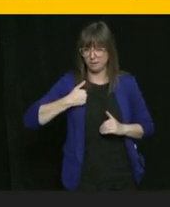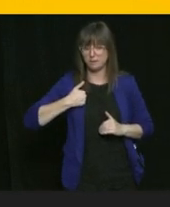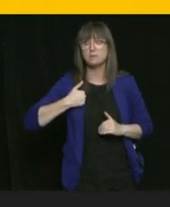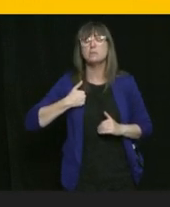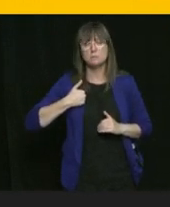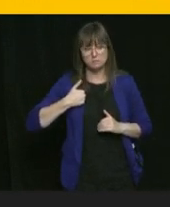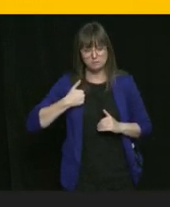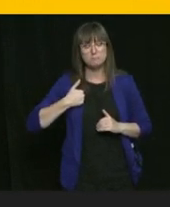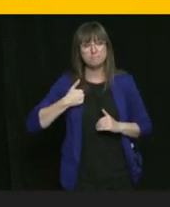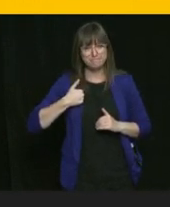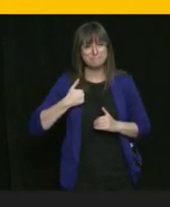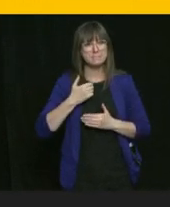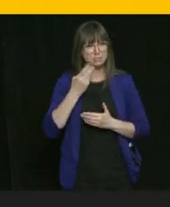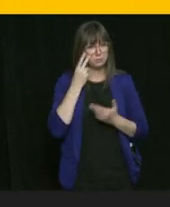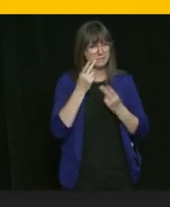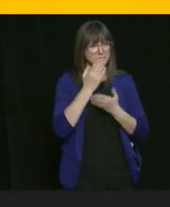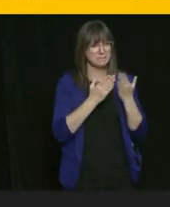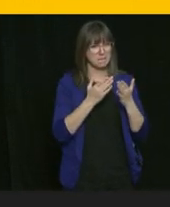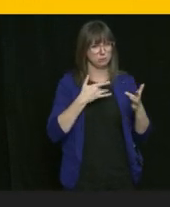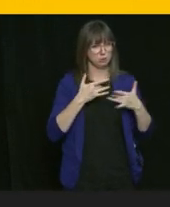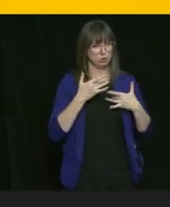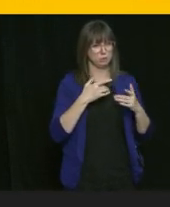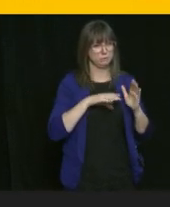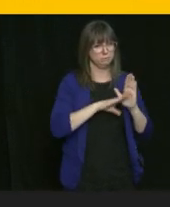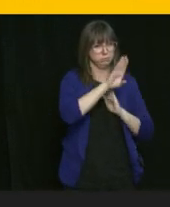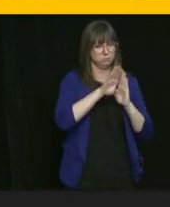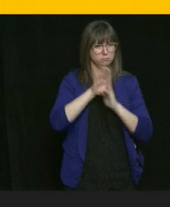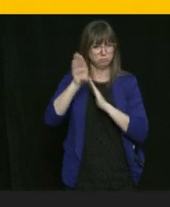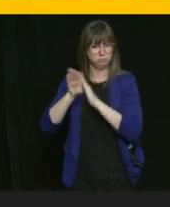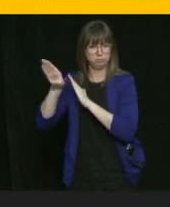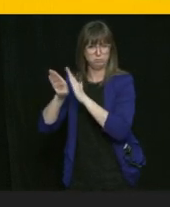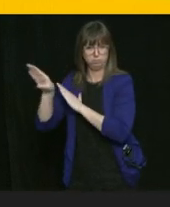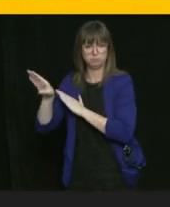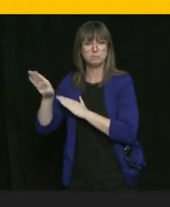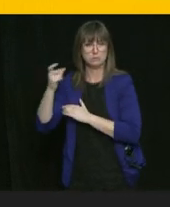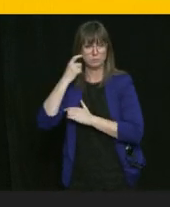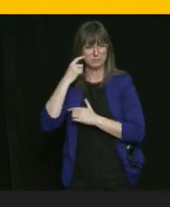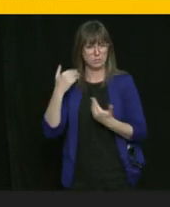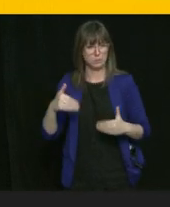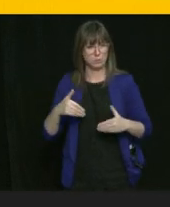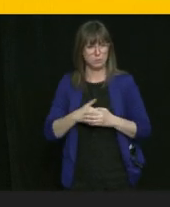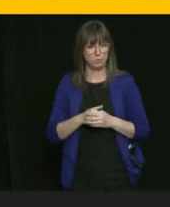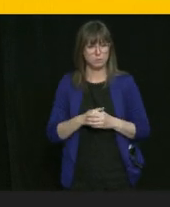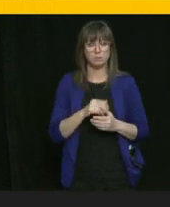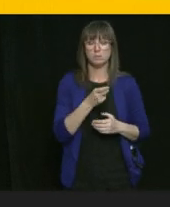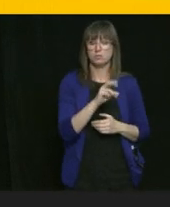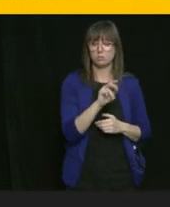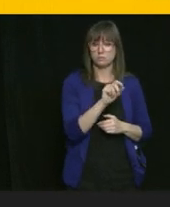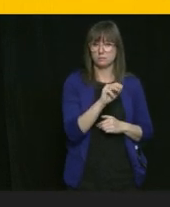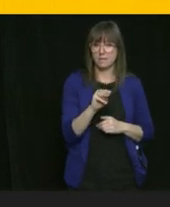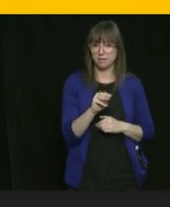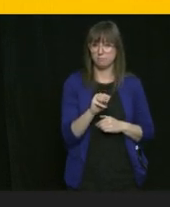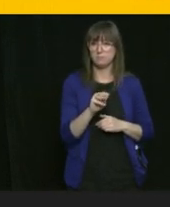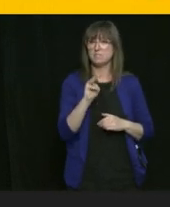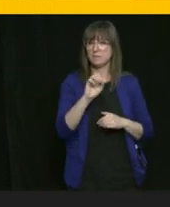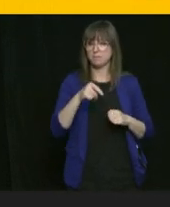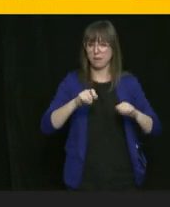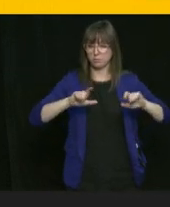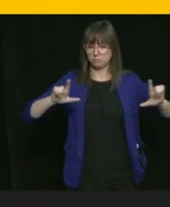some concerning spikes in test positivity in some provinces recently. This map shows health regions with the